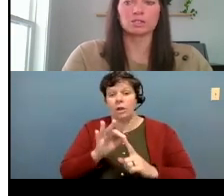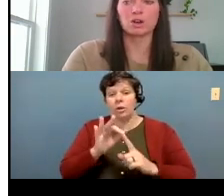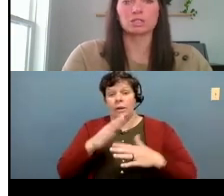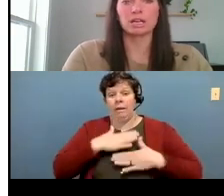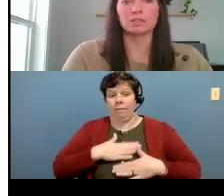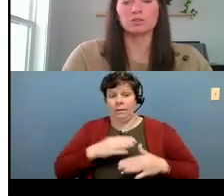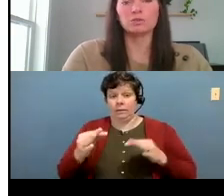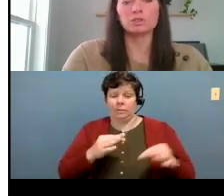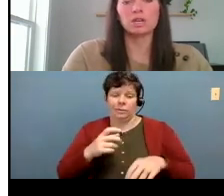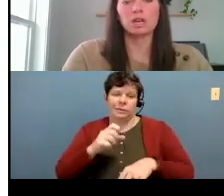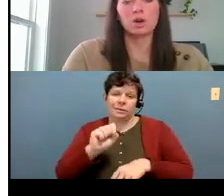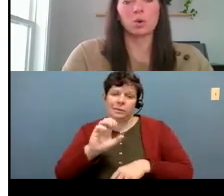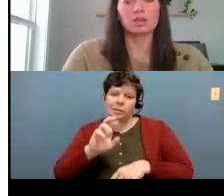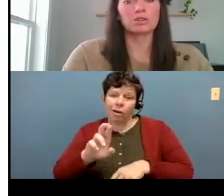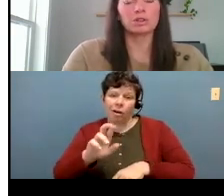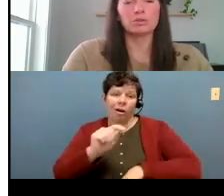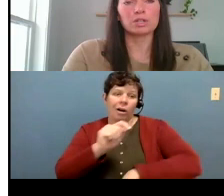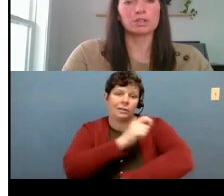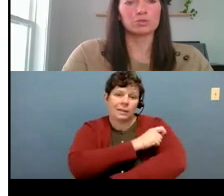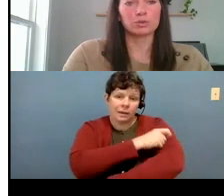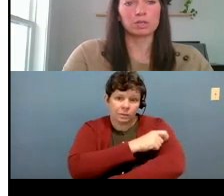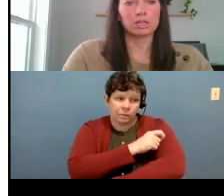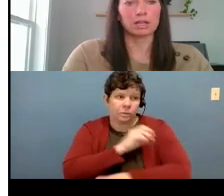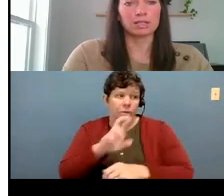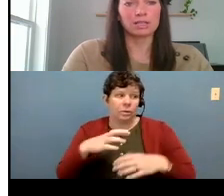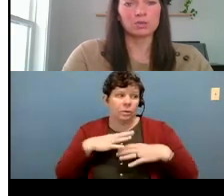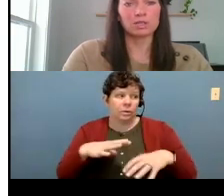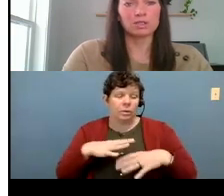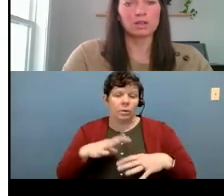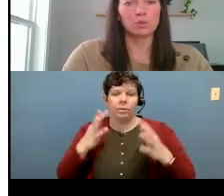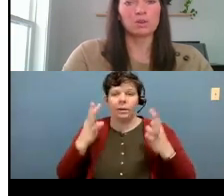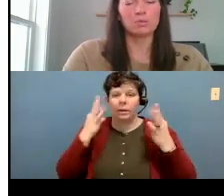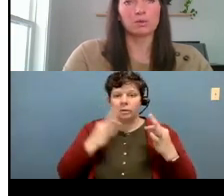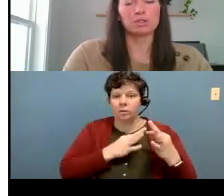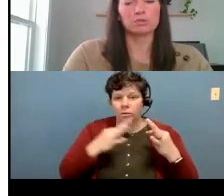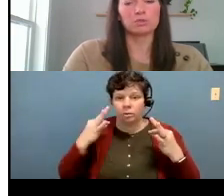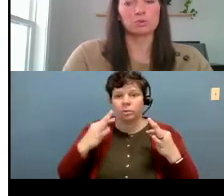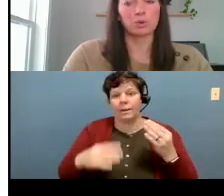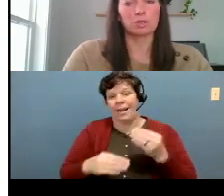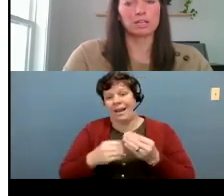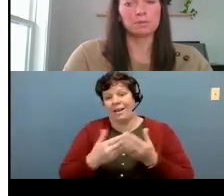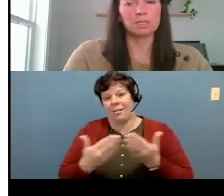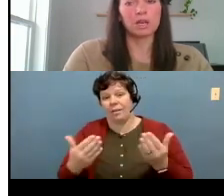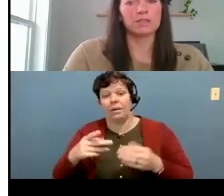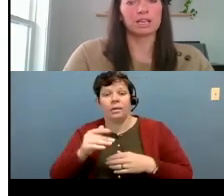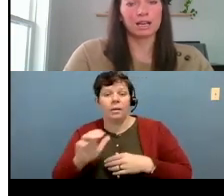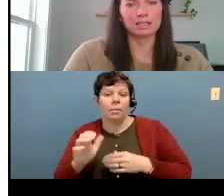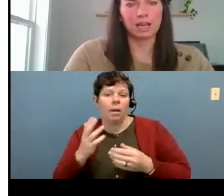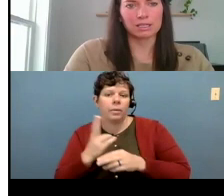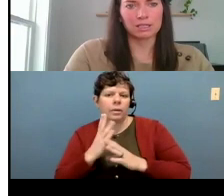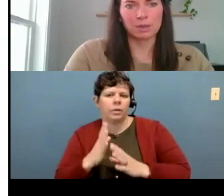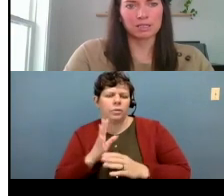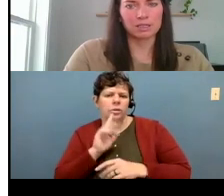like scars and tattoos, or even clothing, jewelry, and accessories. We've had public users report tips that